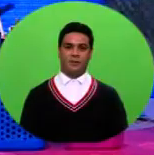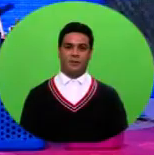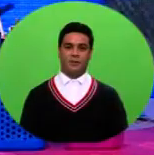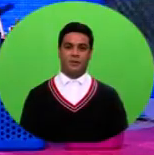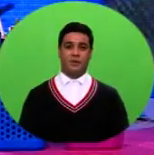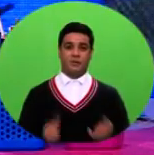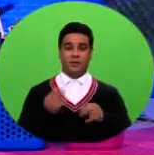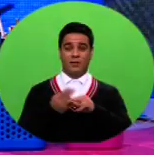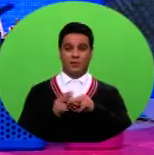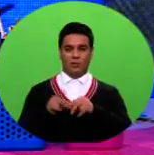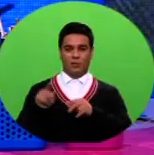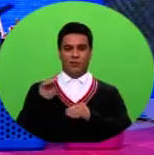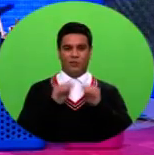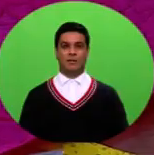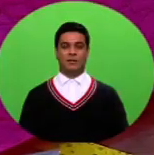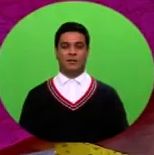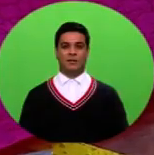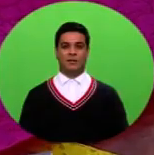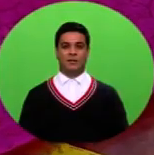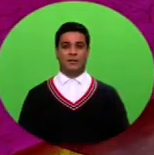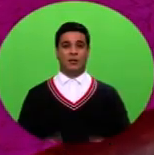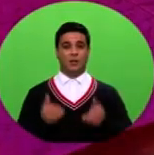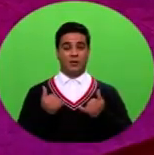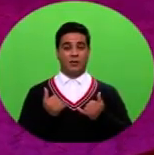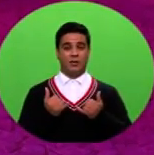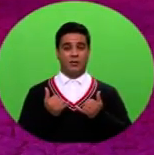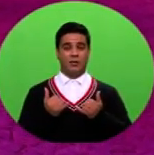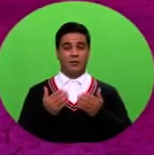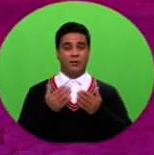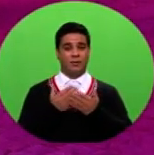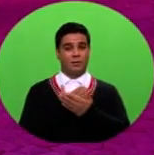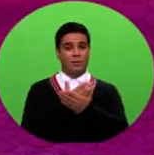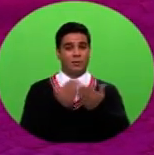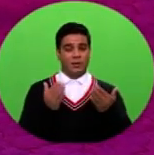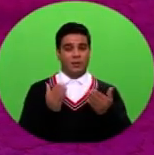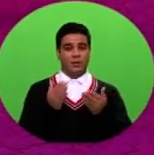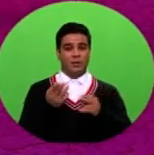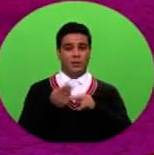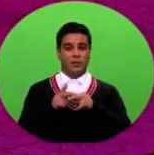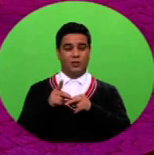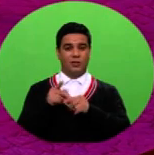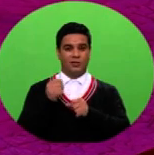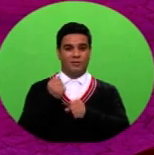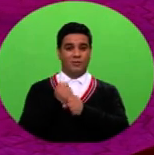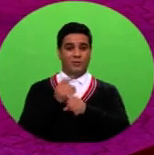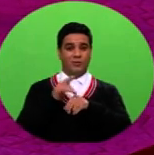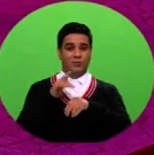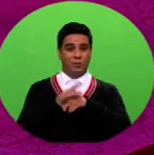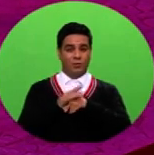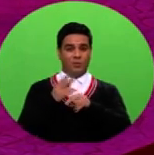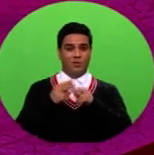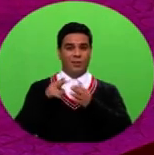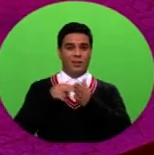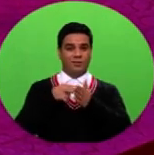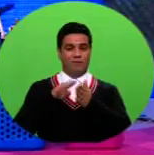Mana bunday shakl hosil bo'ladi. Mana endi biz mana bu shaklni buklov qismiga yelim